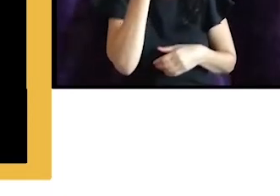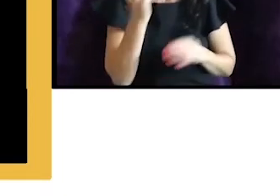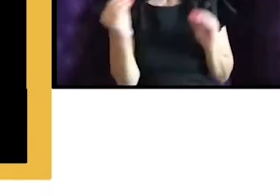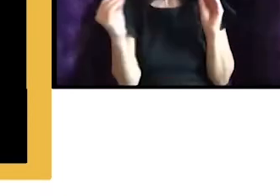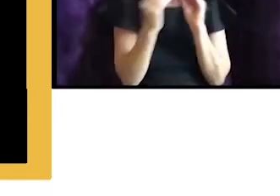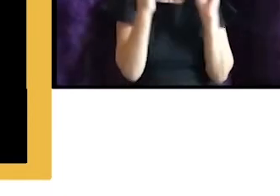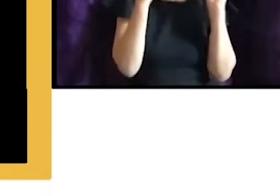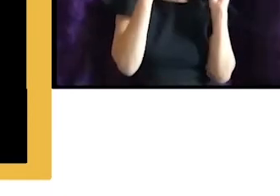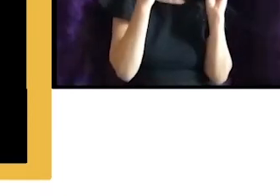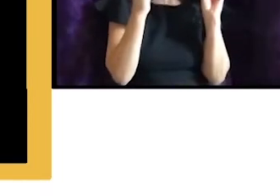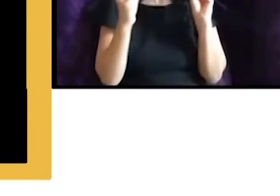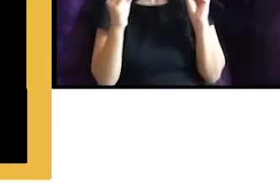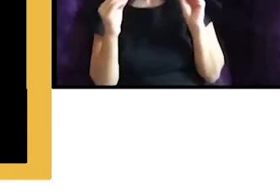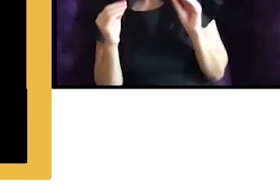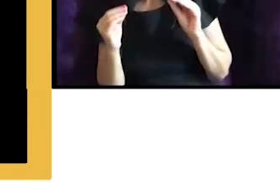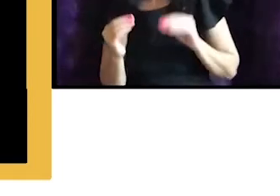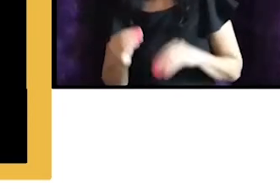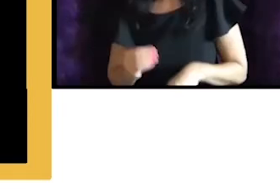darling, kiss me.